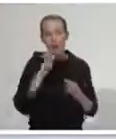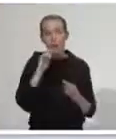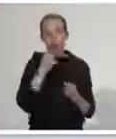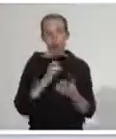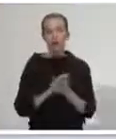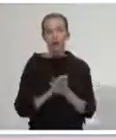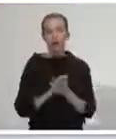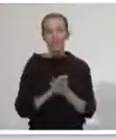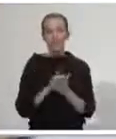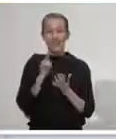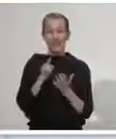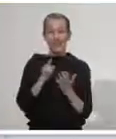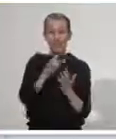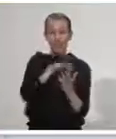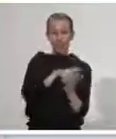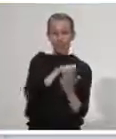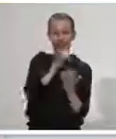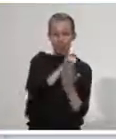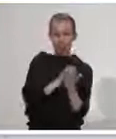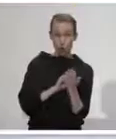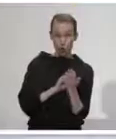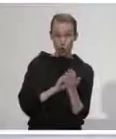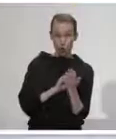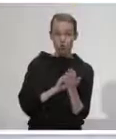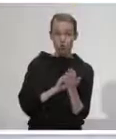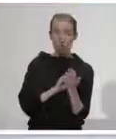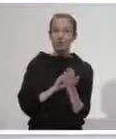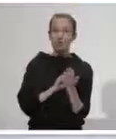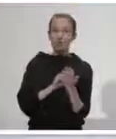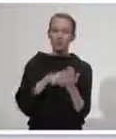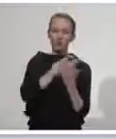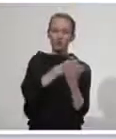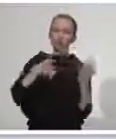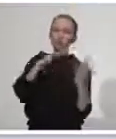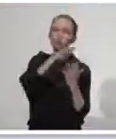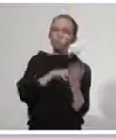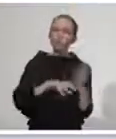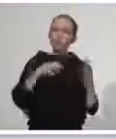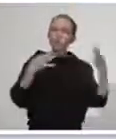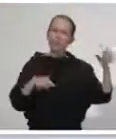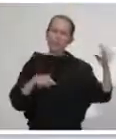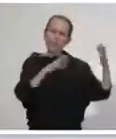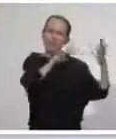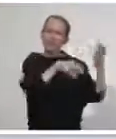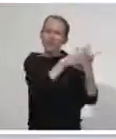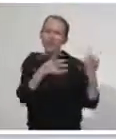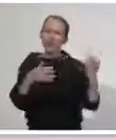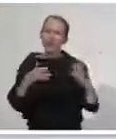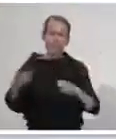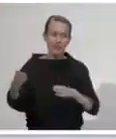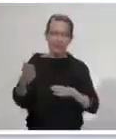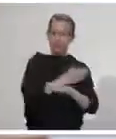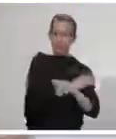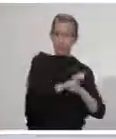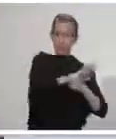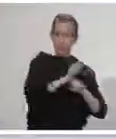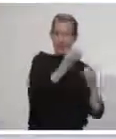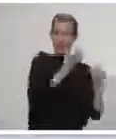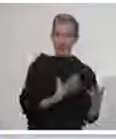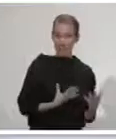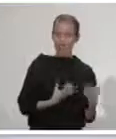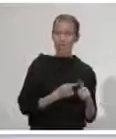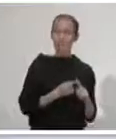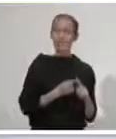designed the framework, put that out for publication at the beginning of our COVID response. It's been our practice to then go back, look at our